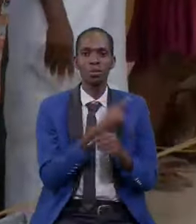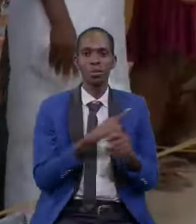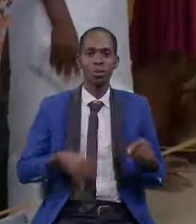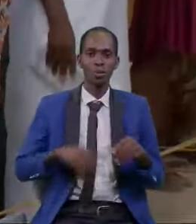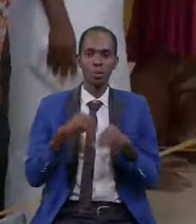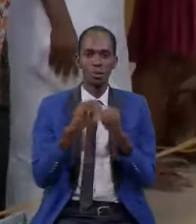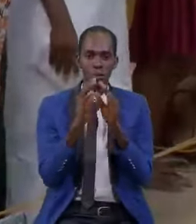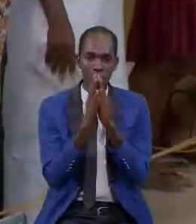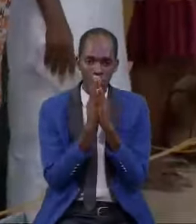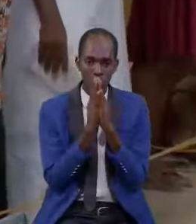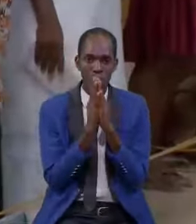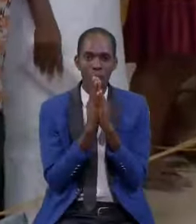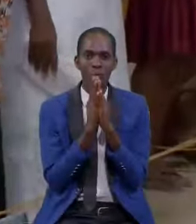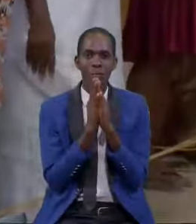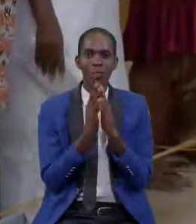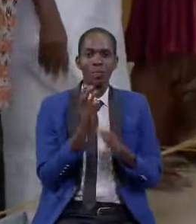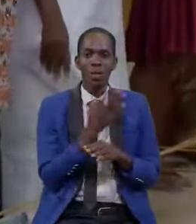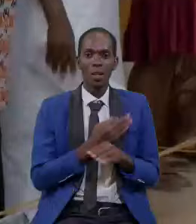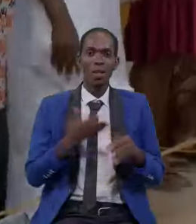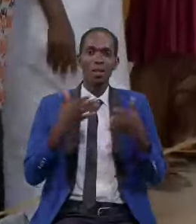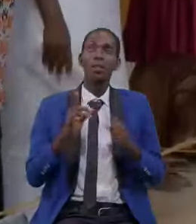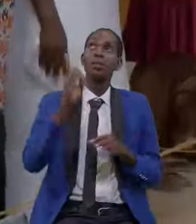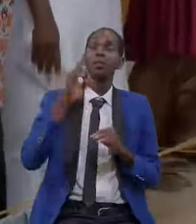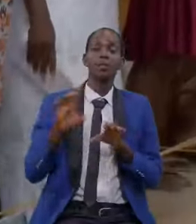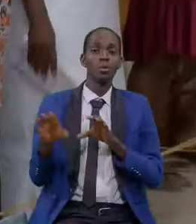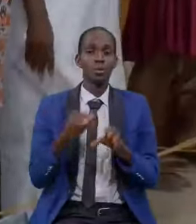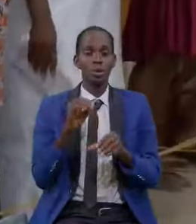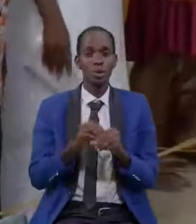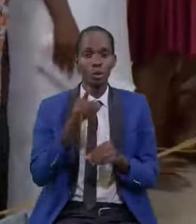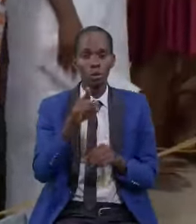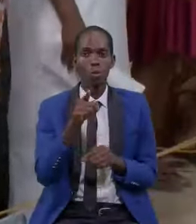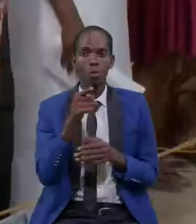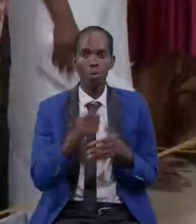And let him do in you what will make you